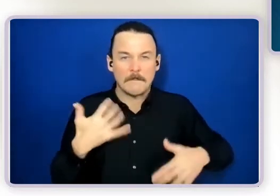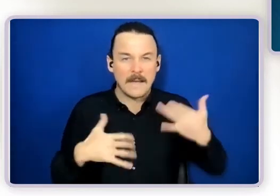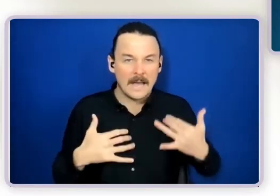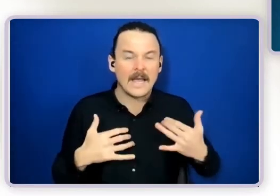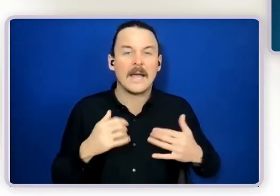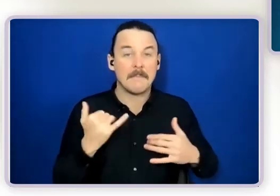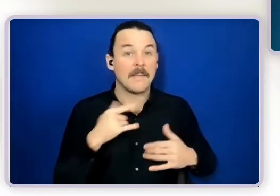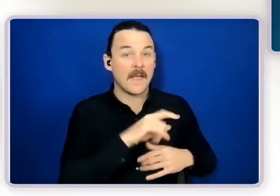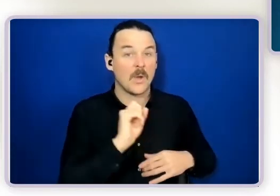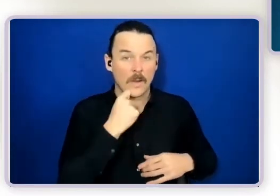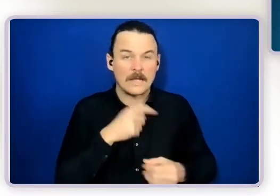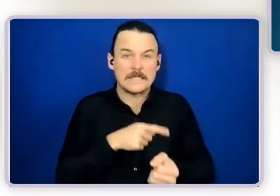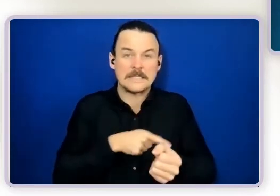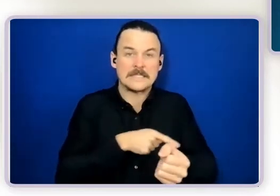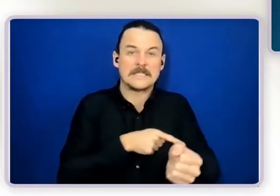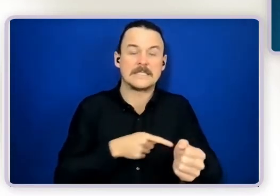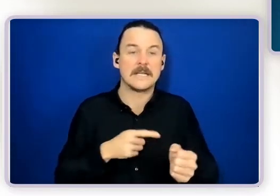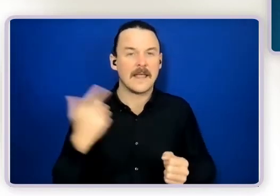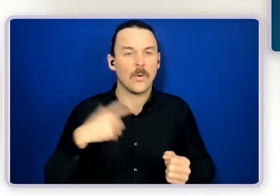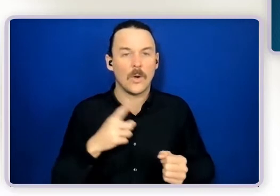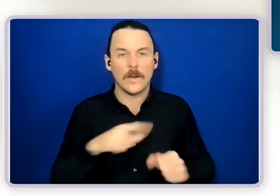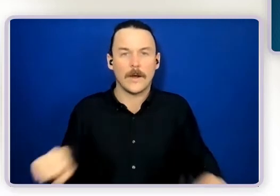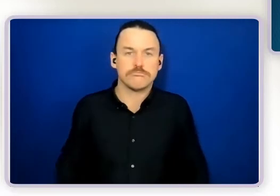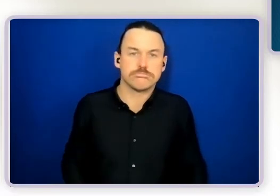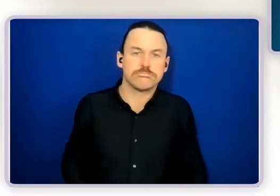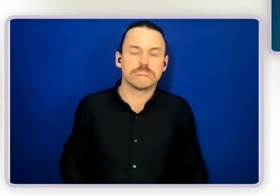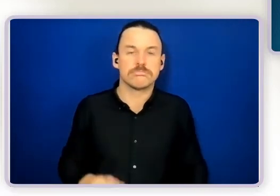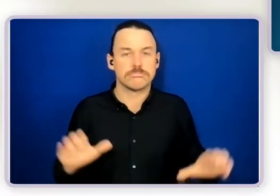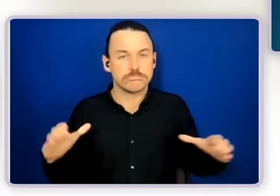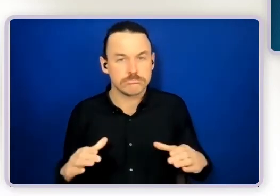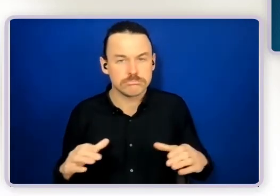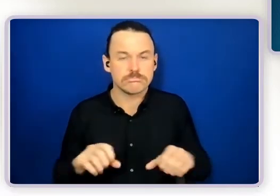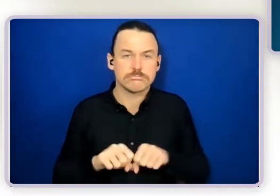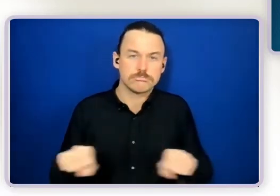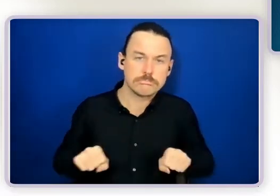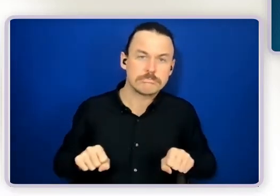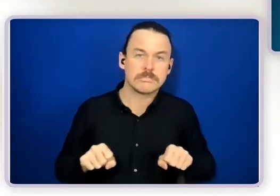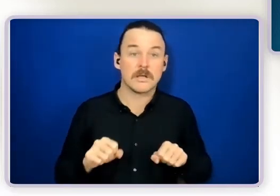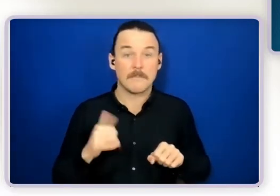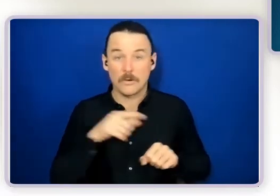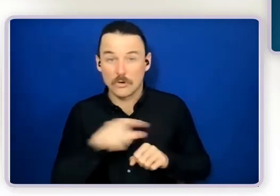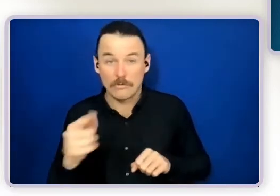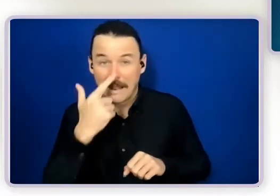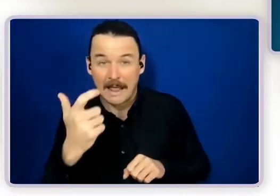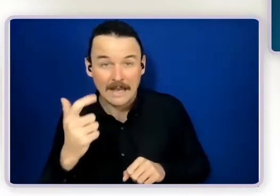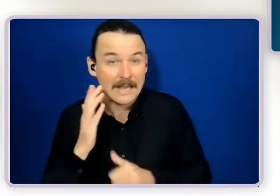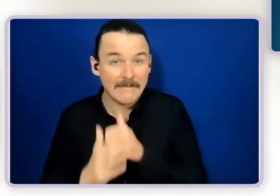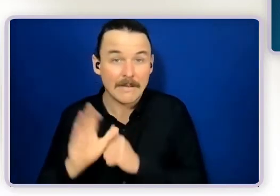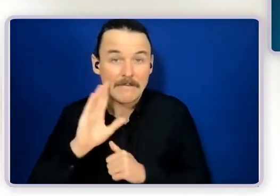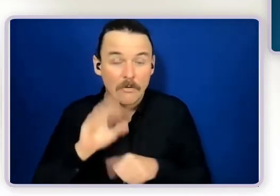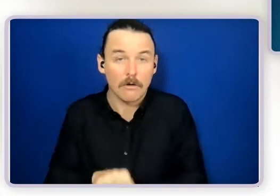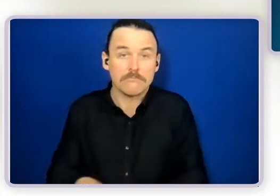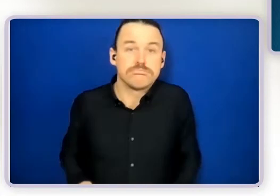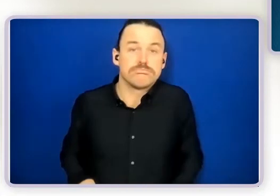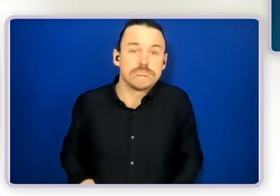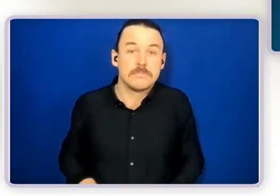most of us have probably been lucky enough not to be restrained before, but if you think it doesn't hurt, you're dreaming.